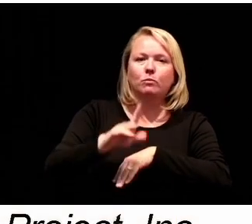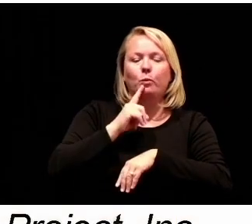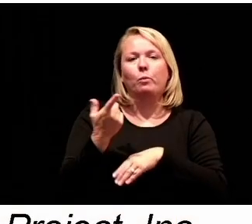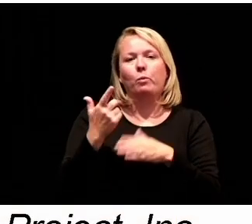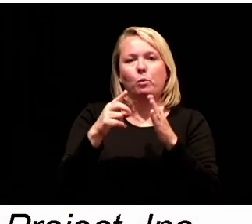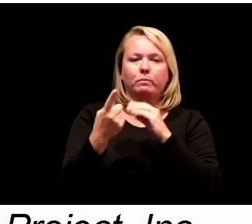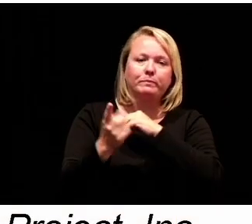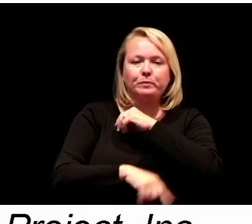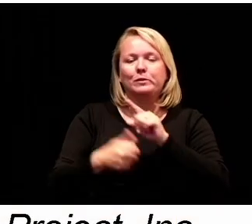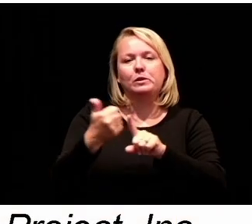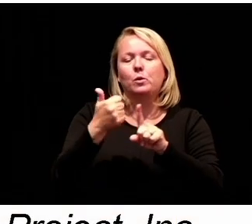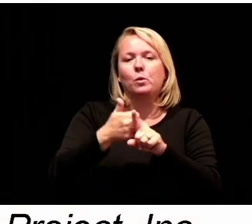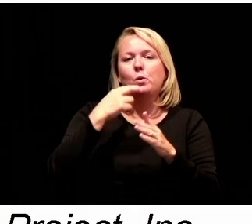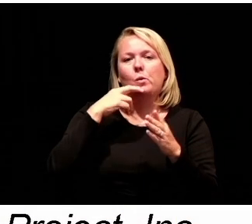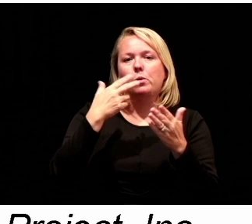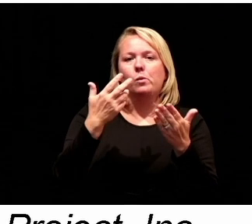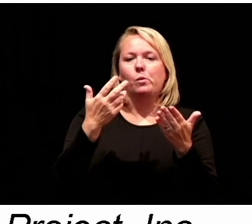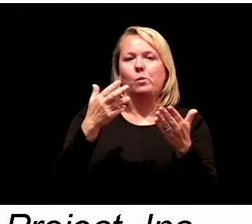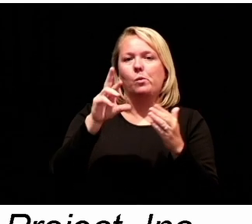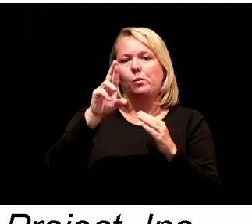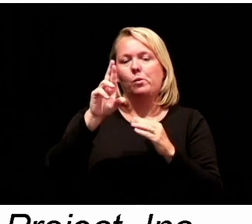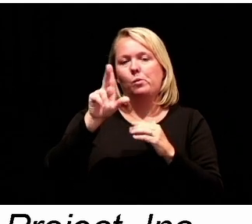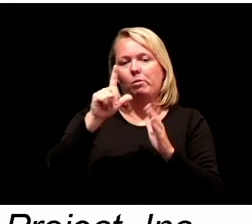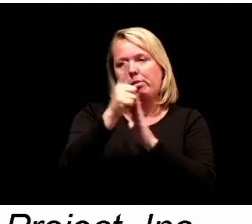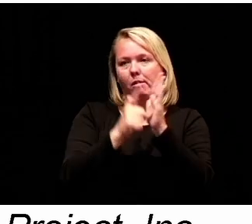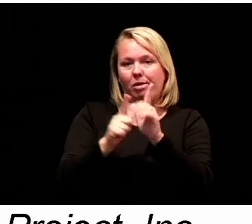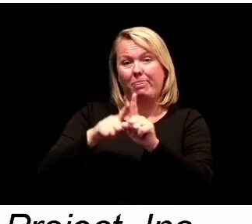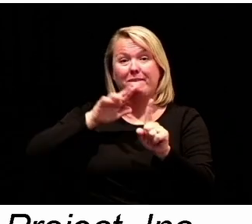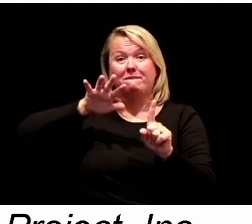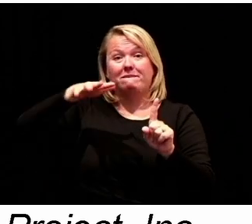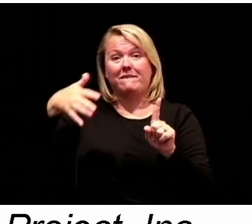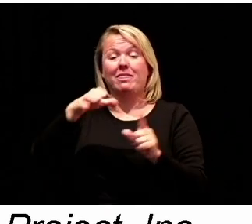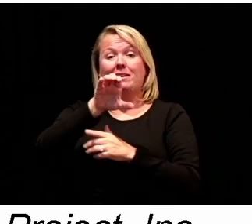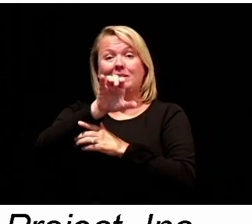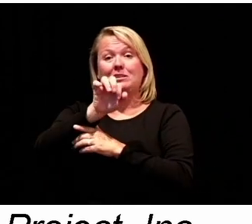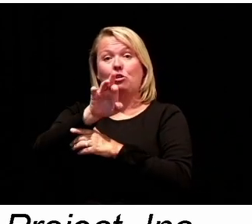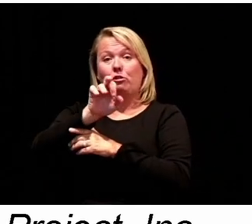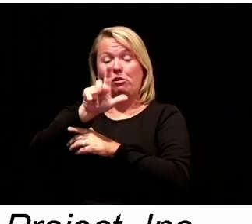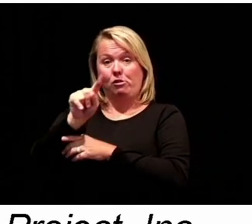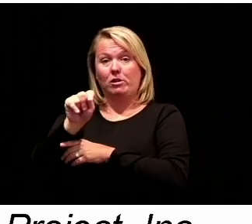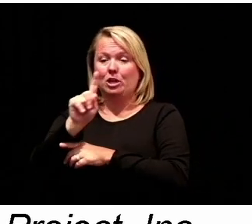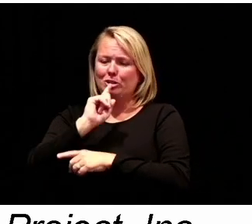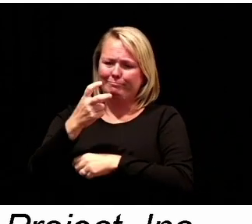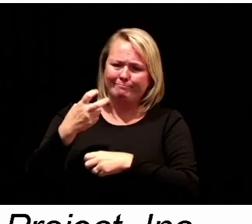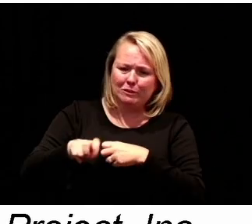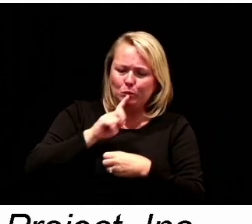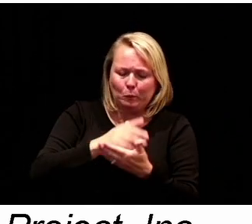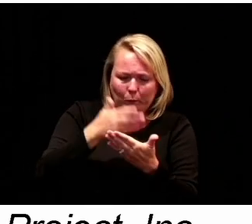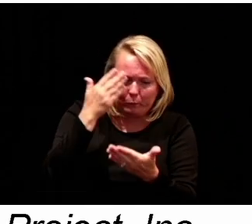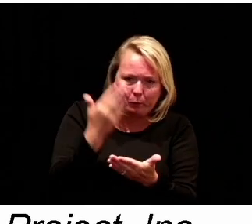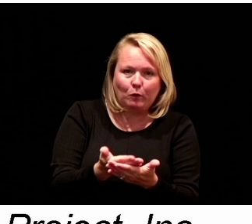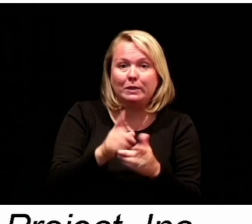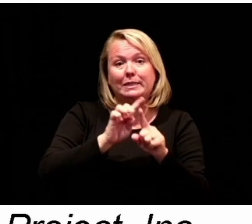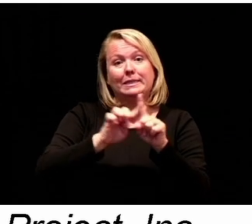Disparate impact, I'm not going to go through this too much in terms of theory because Steve covered it a lot. I'm just going to give you a little bit of